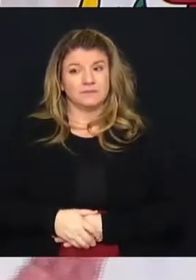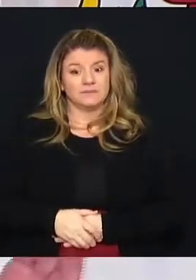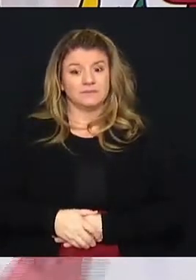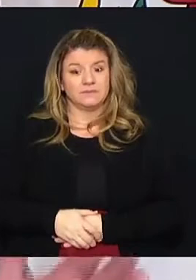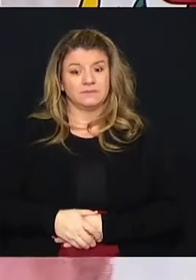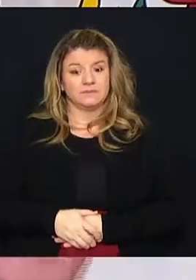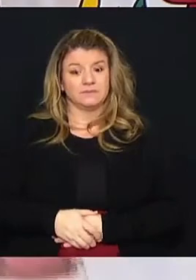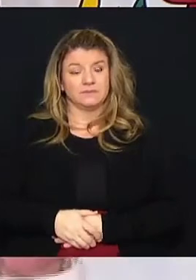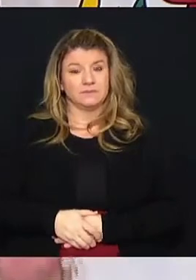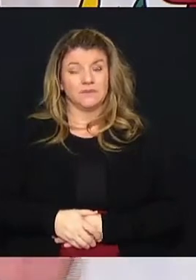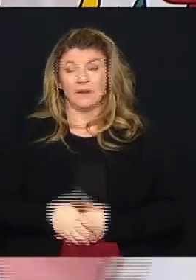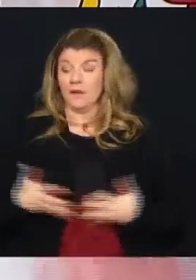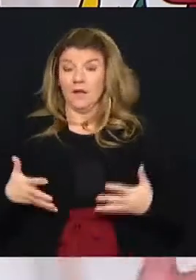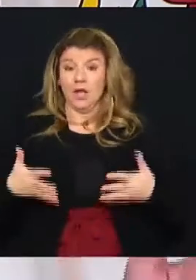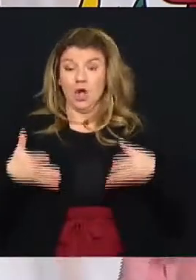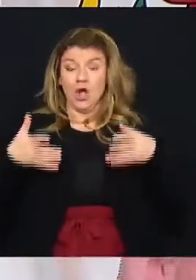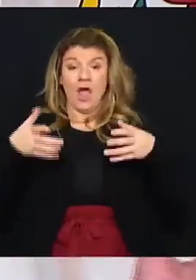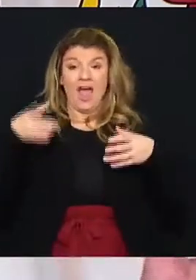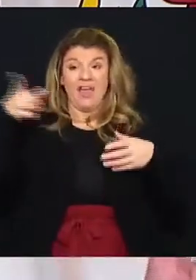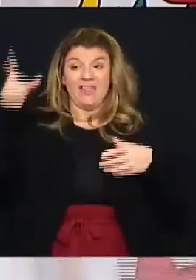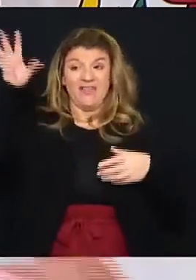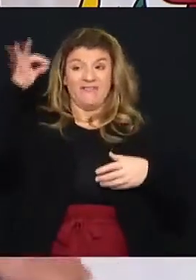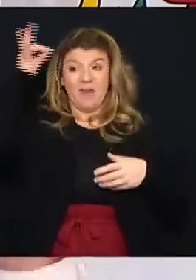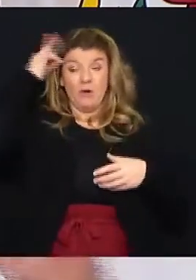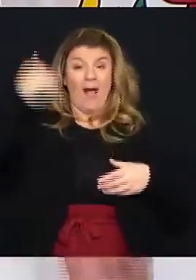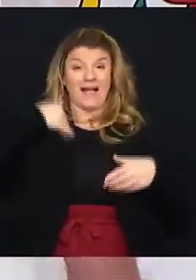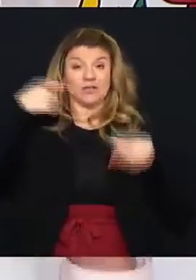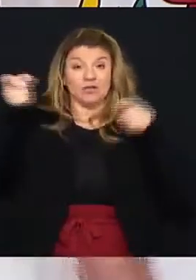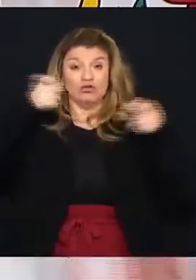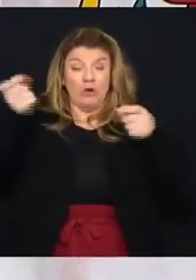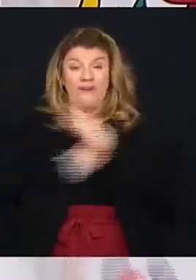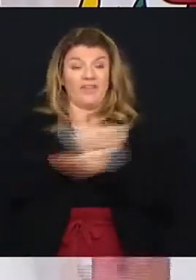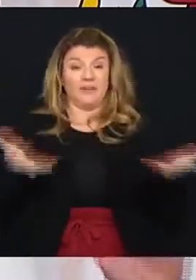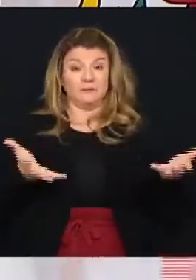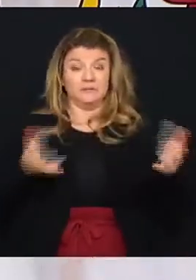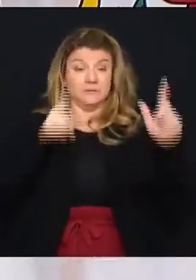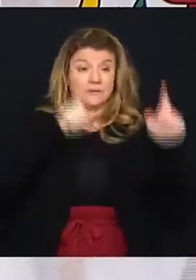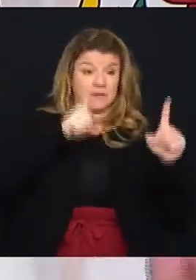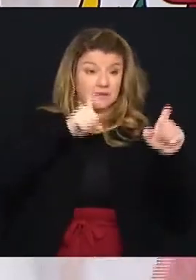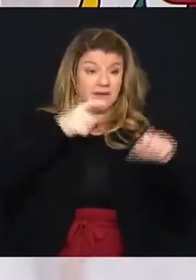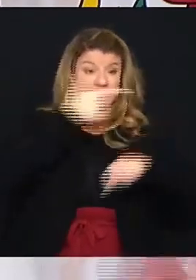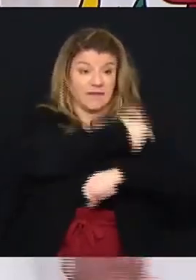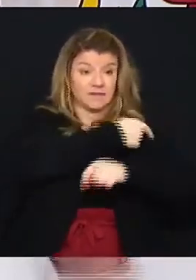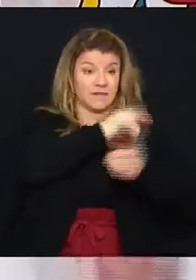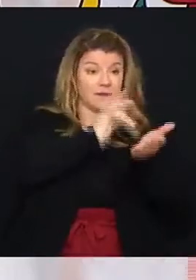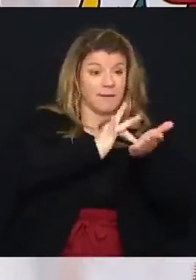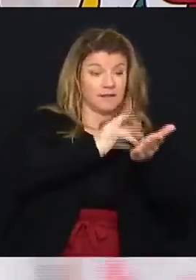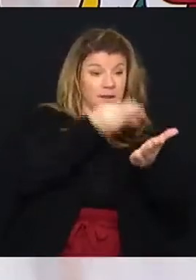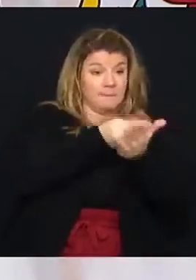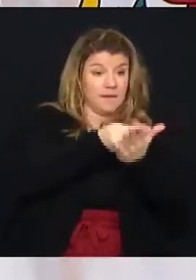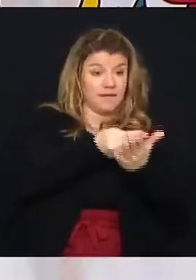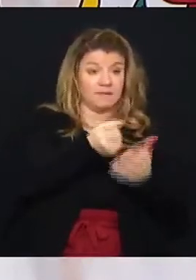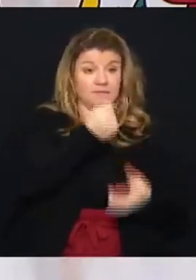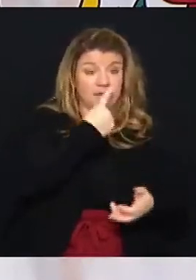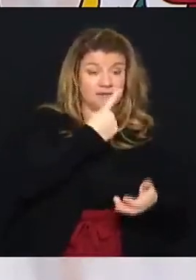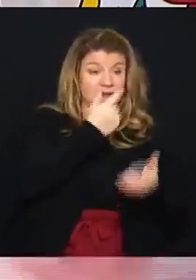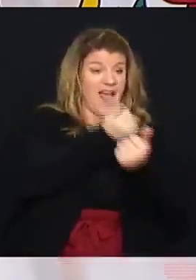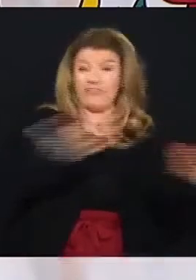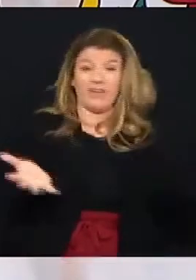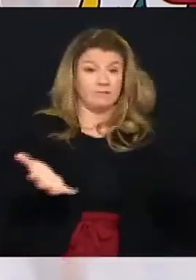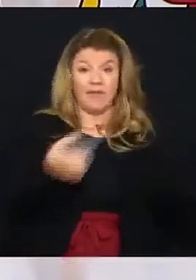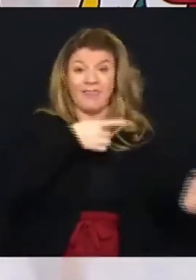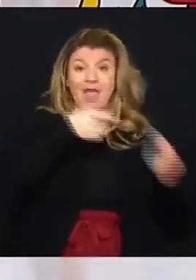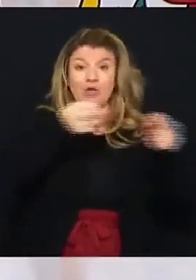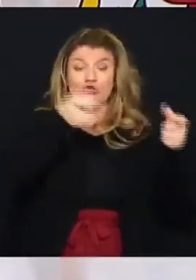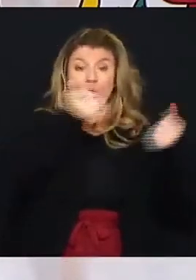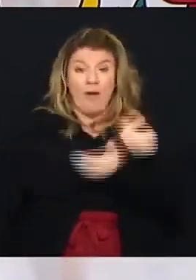control, Paul, control of everything. Just like I said, the testing, the vaccines, the antibodies, the monies, the supply chain. Control of